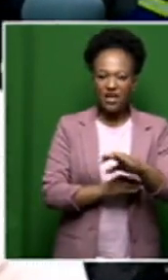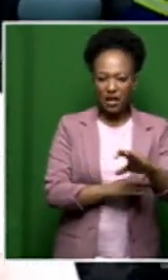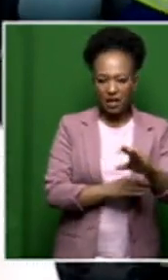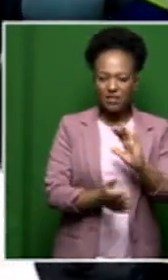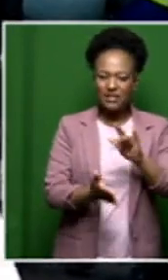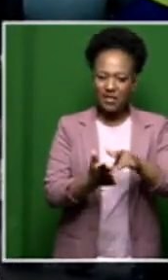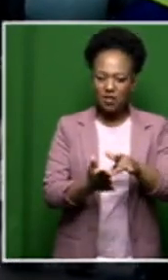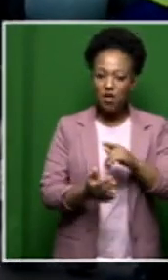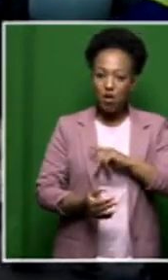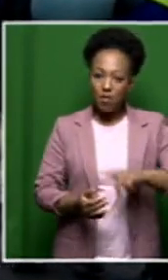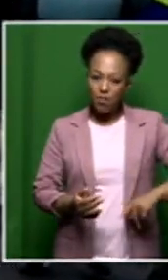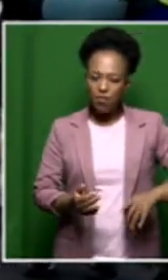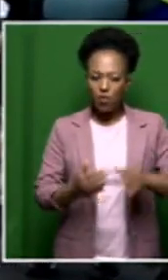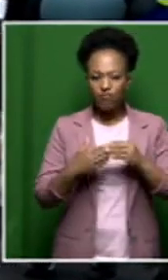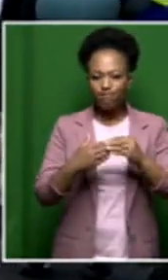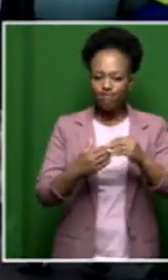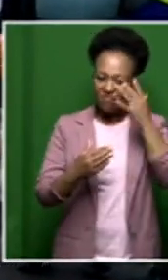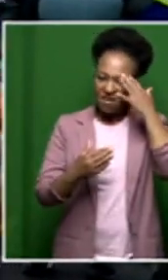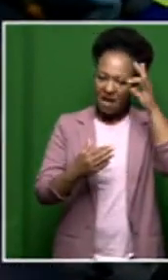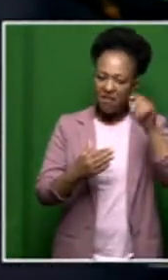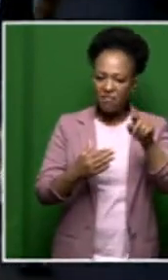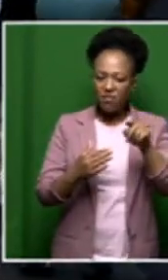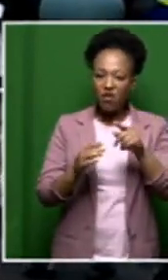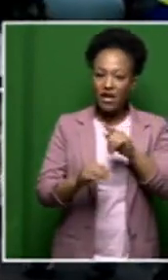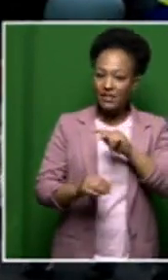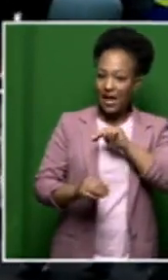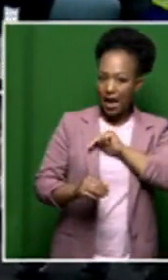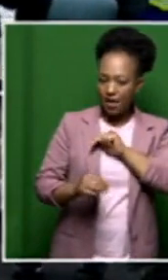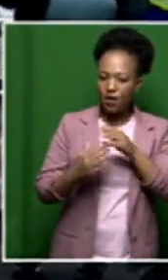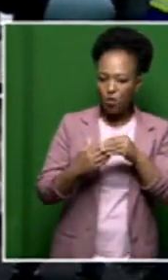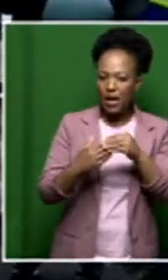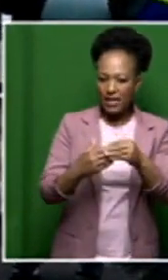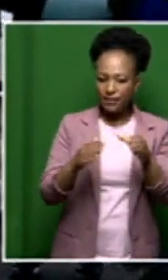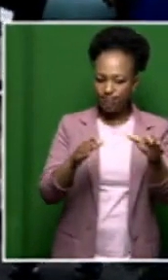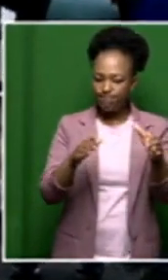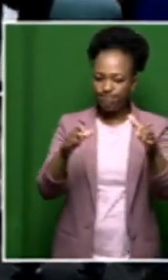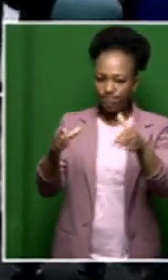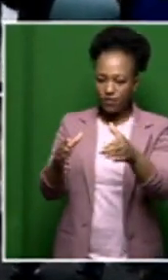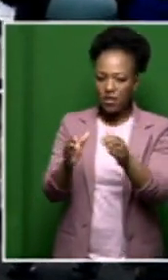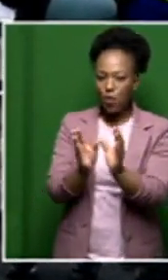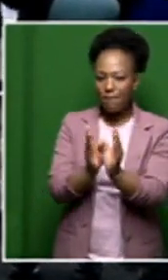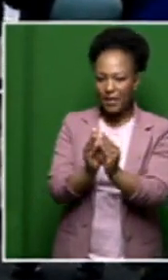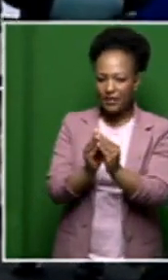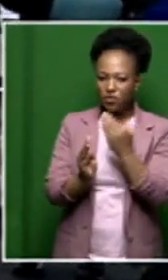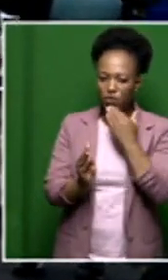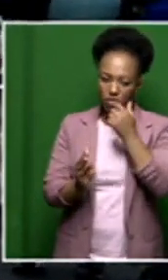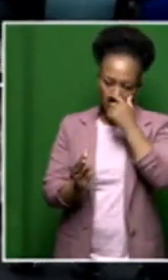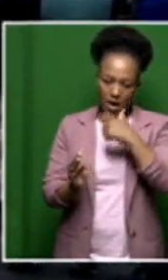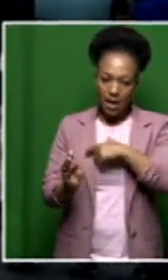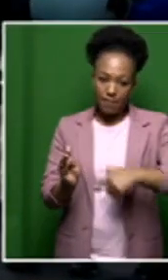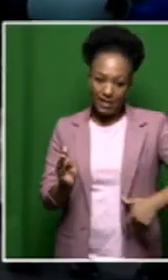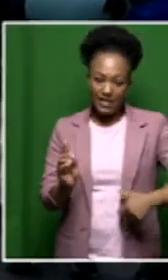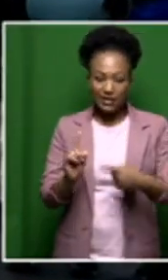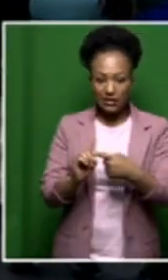leading a government delegation from the province of KwaZulu-Natal that will be meeting with the President, Cyril Ramaphosa, as